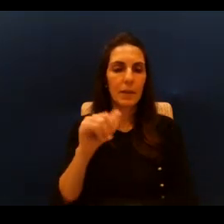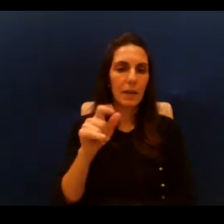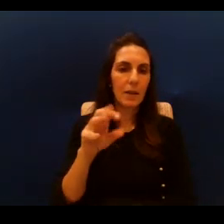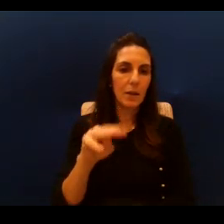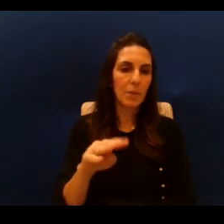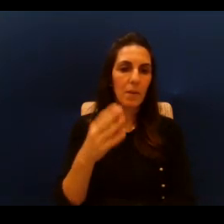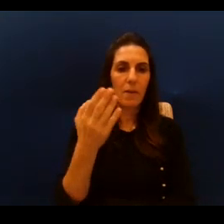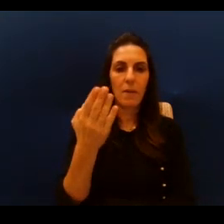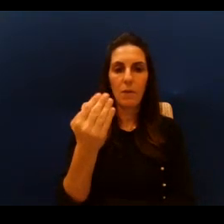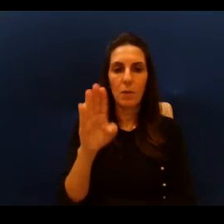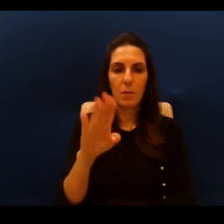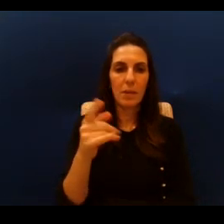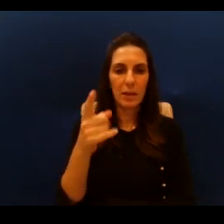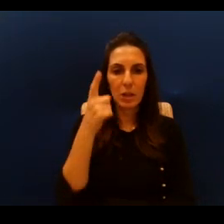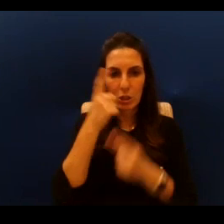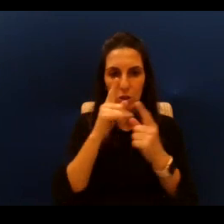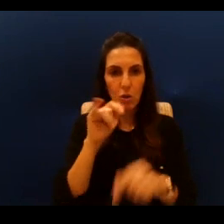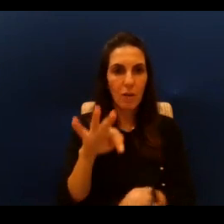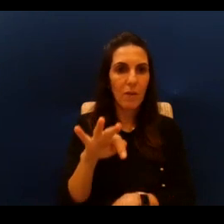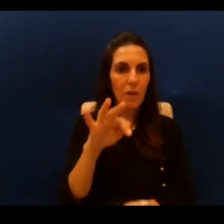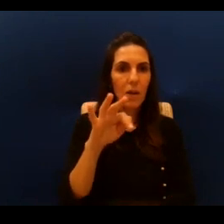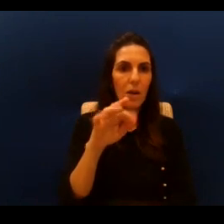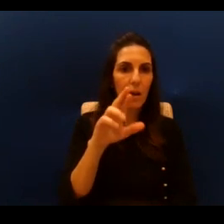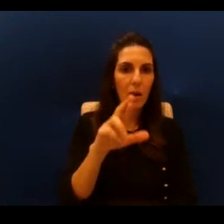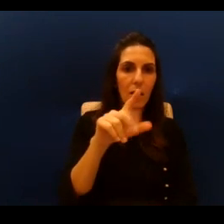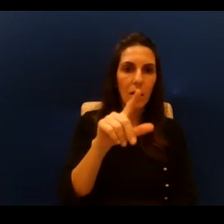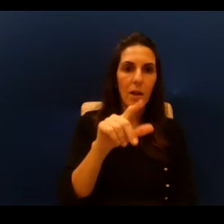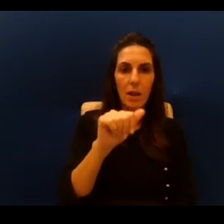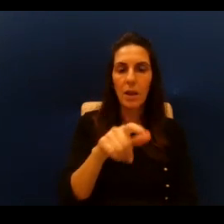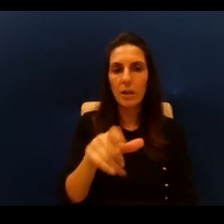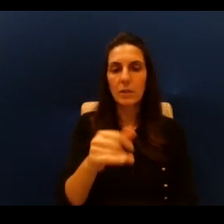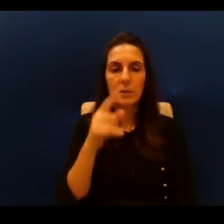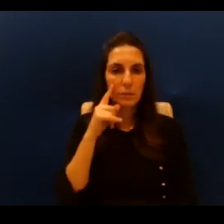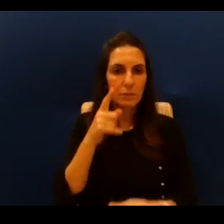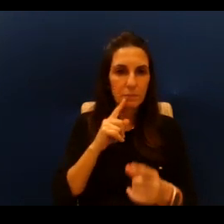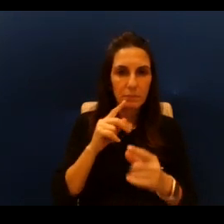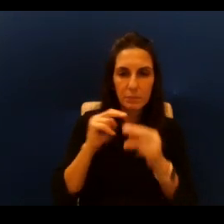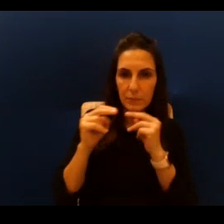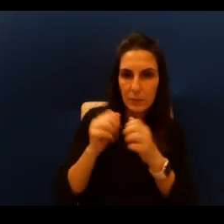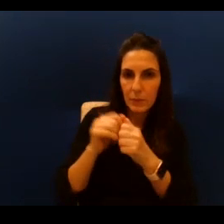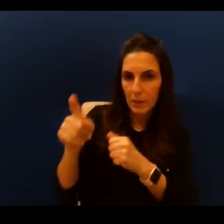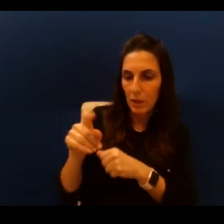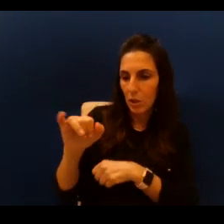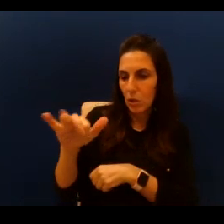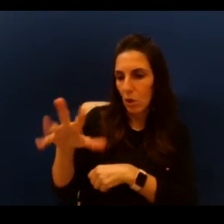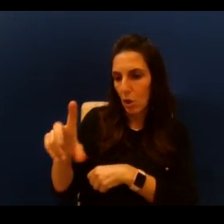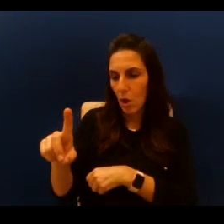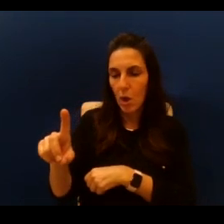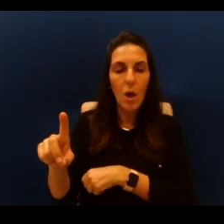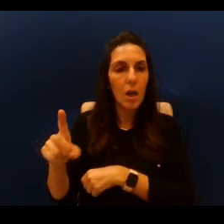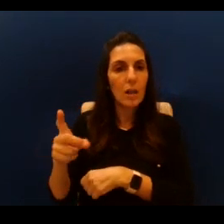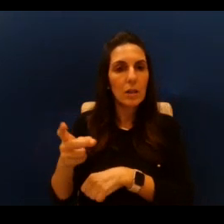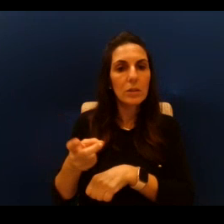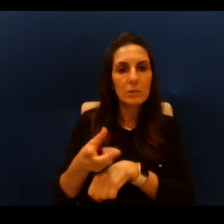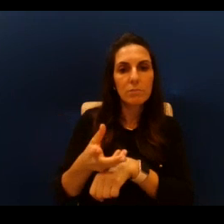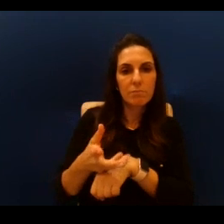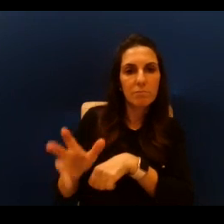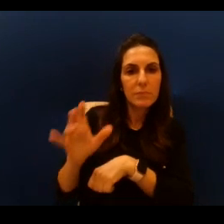ILA, interlocal agreement between the Boynton Beach CRA and the Solid Waste Authority of Palm Beach County. This is good